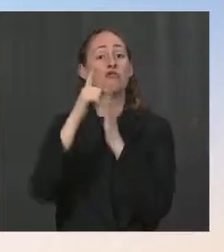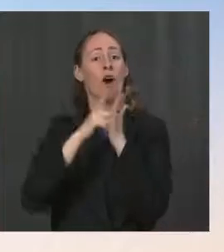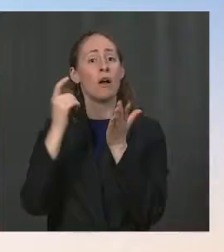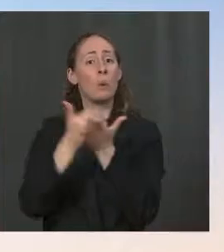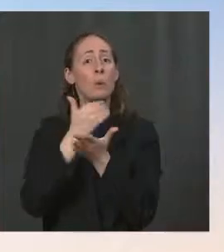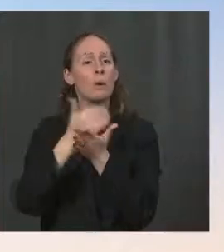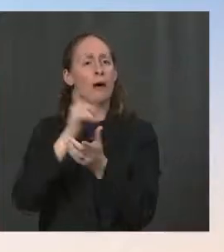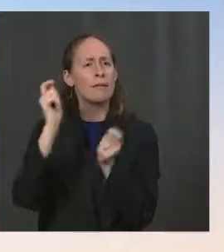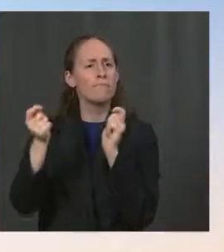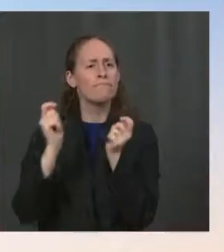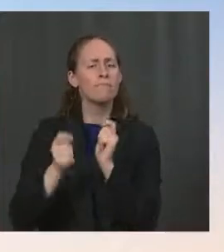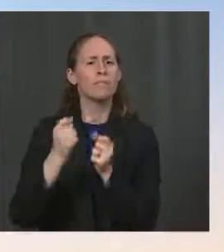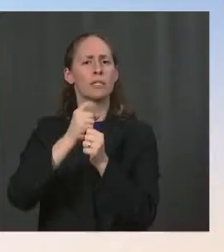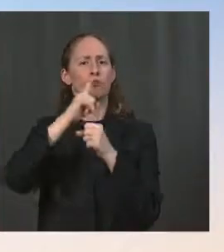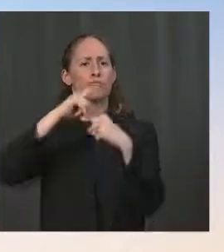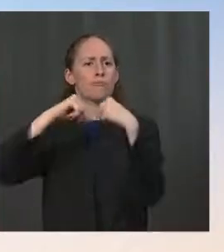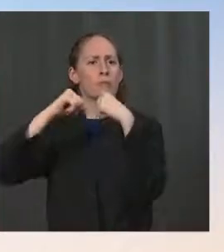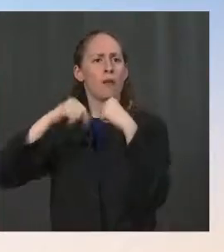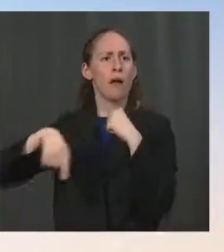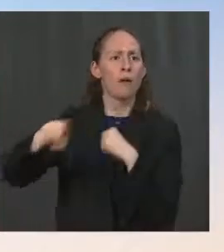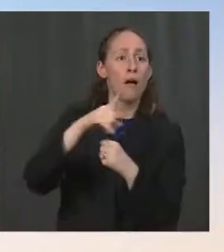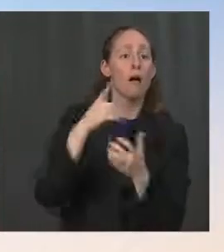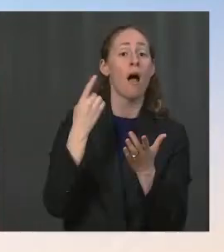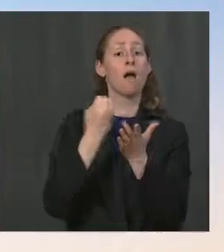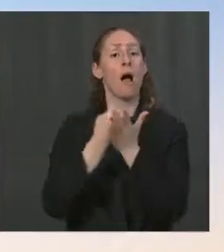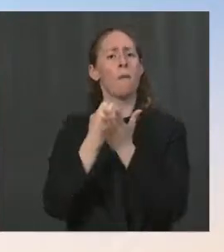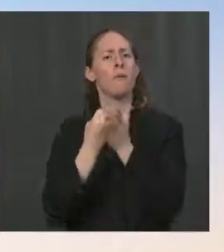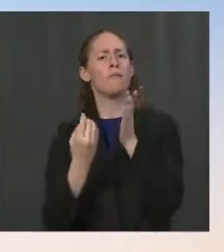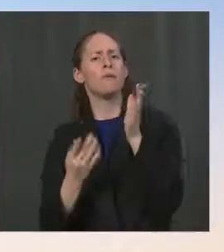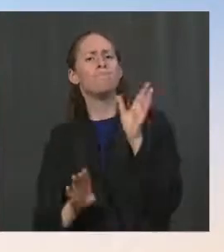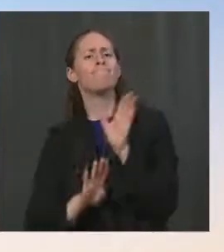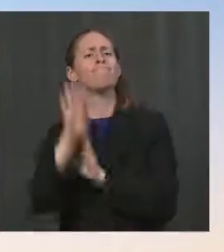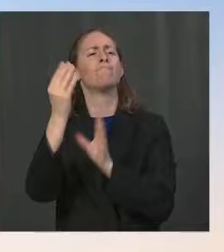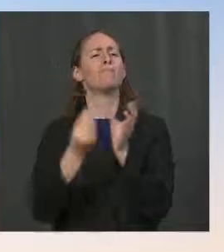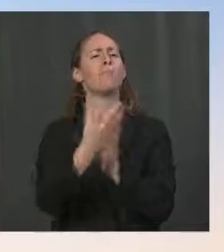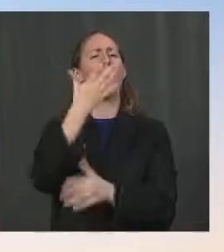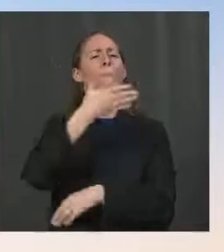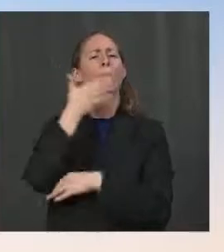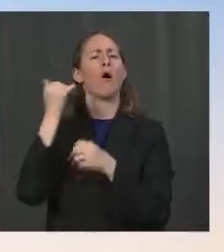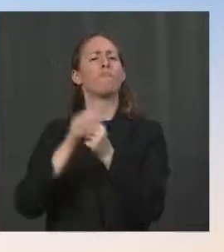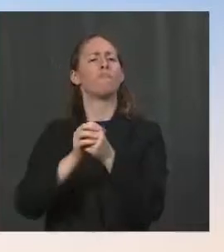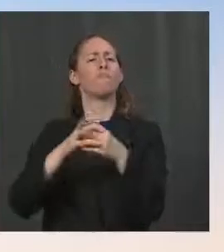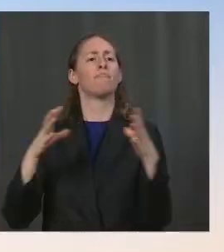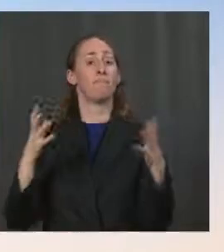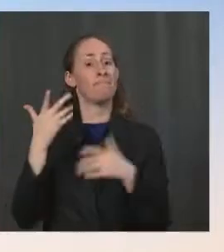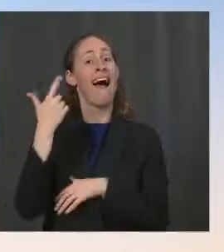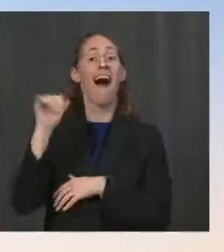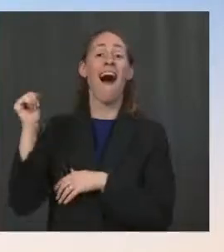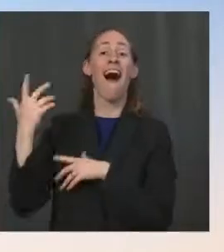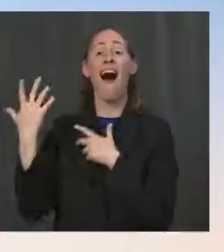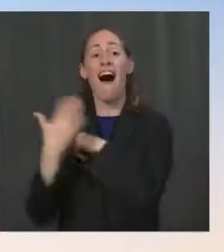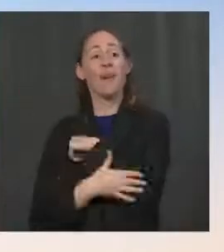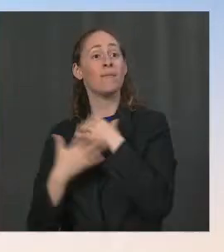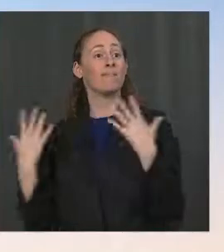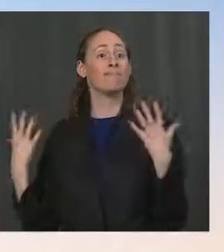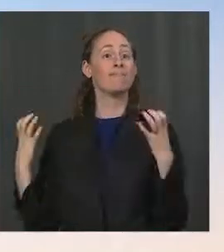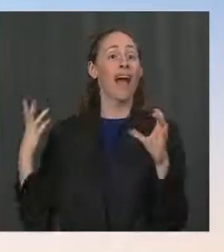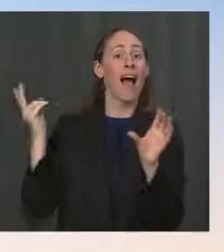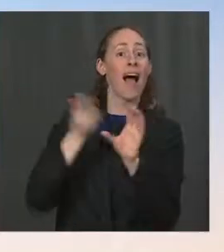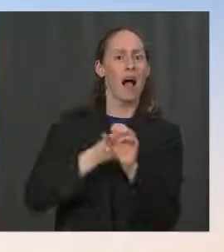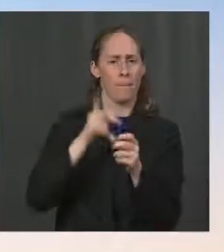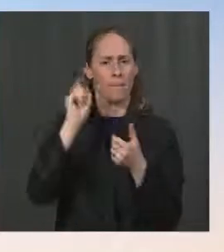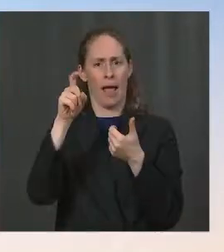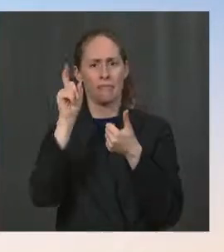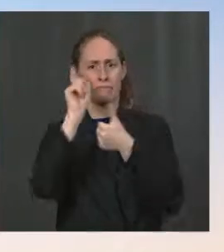expand economic growth. Those are steps that aspiring countries like Ukraine need to take in order to